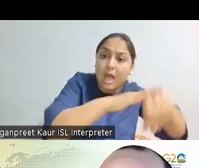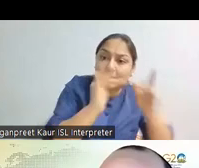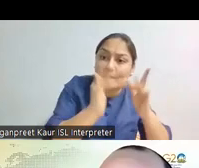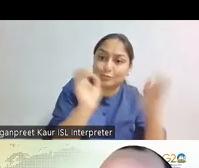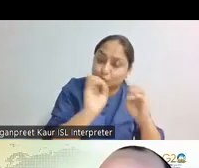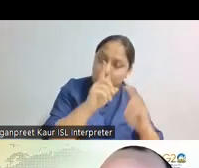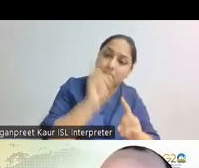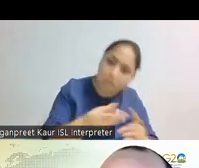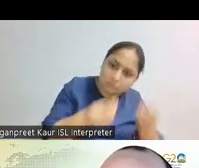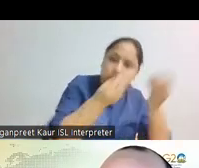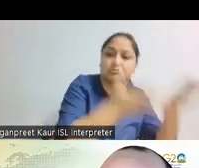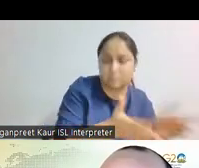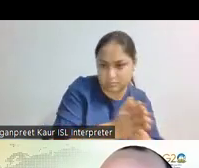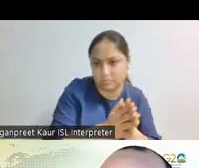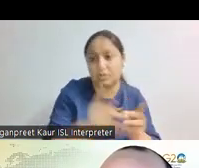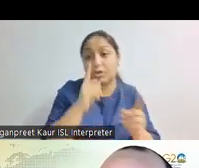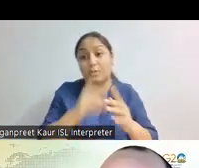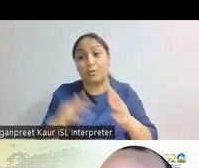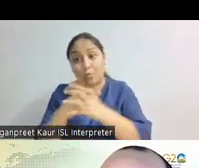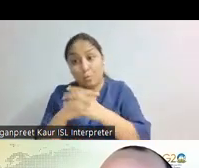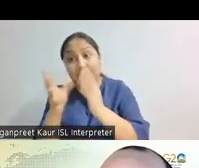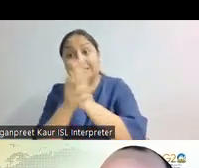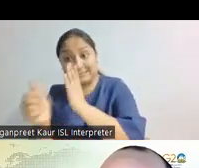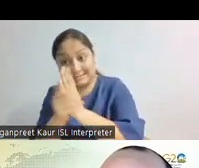in women and girls' continued skilling,